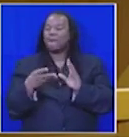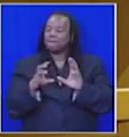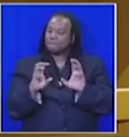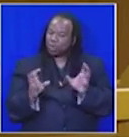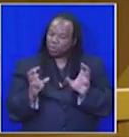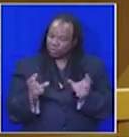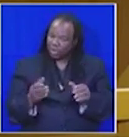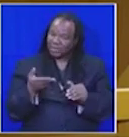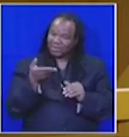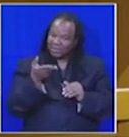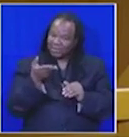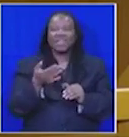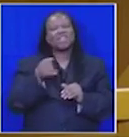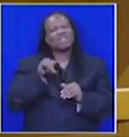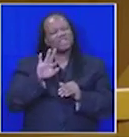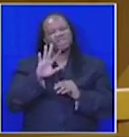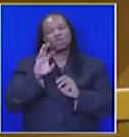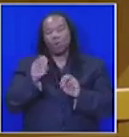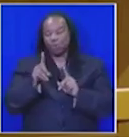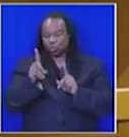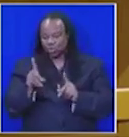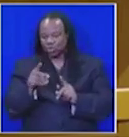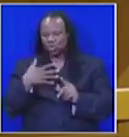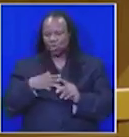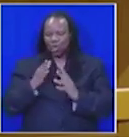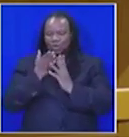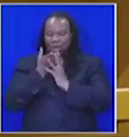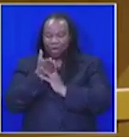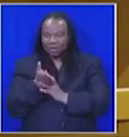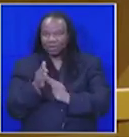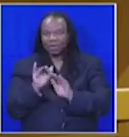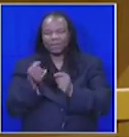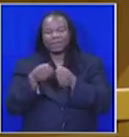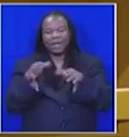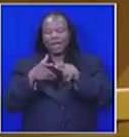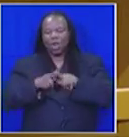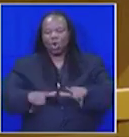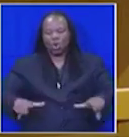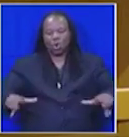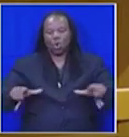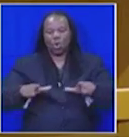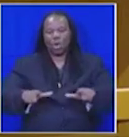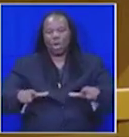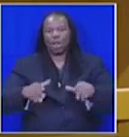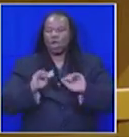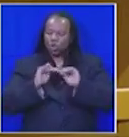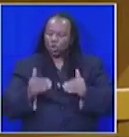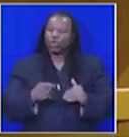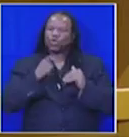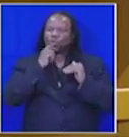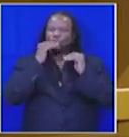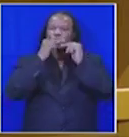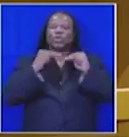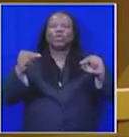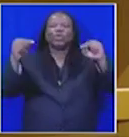media projects access to opportunities, we should start at local level rather than making use of national and international